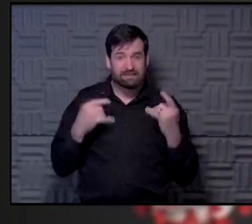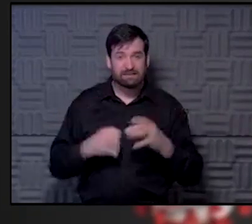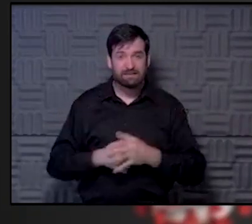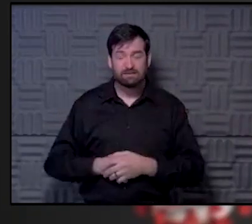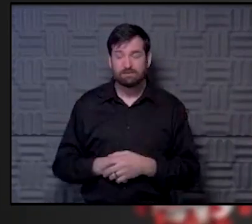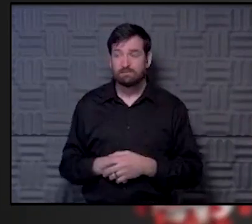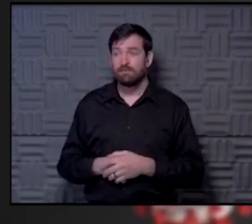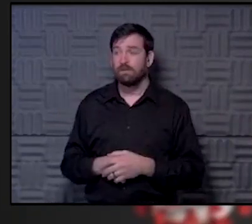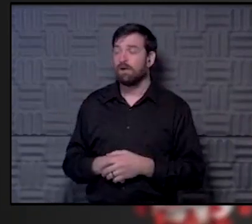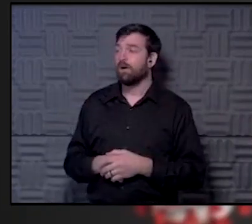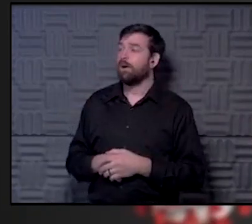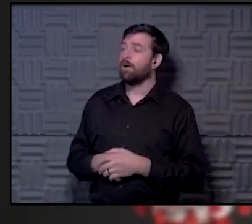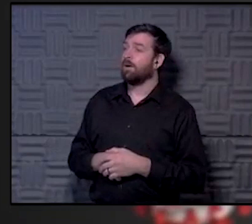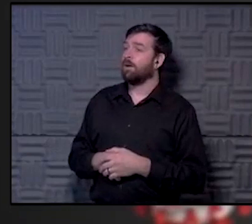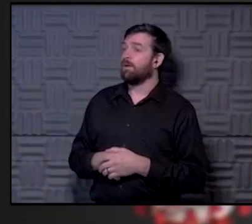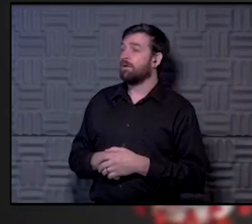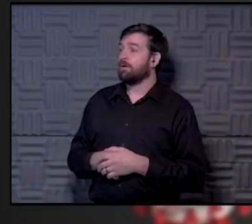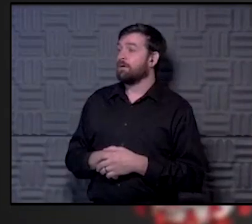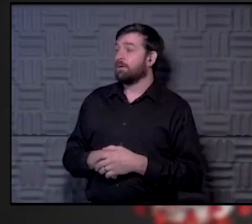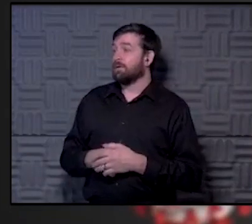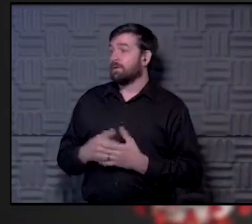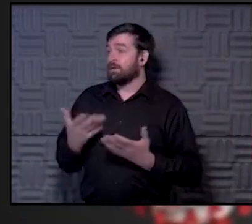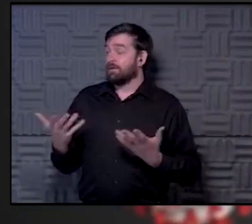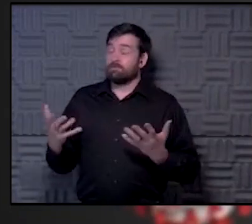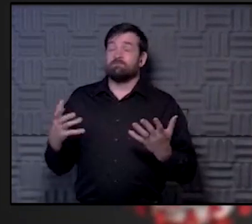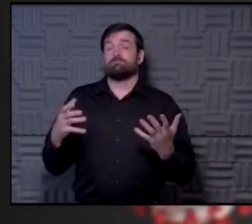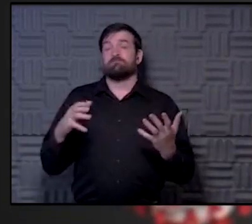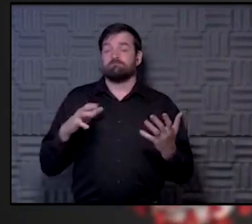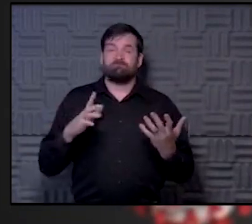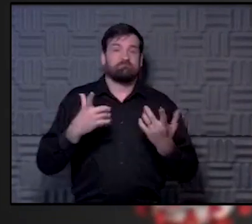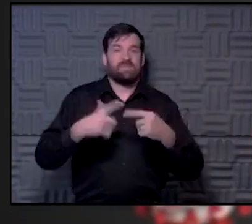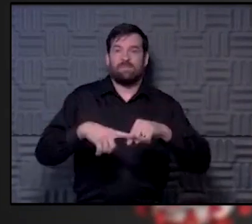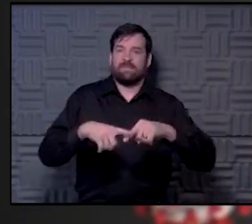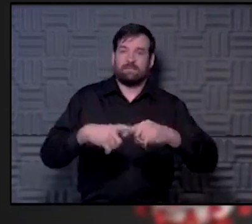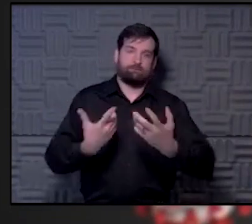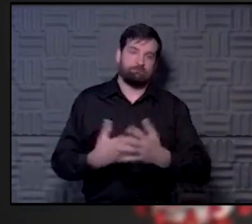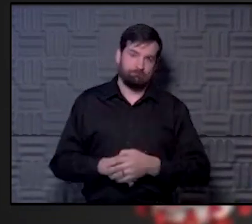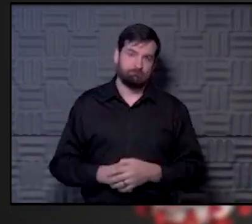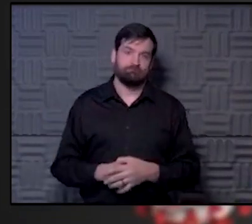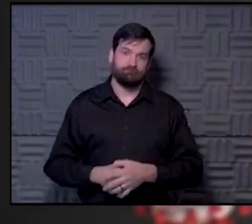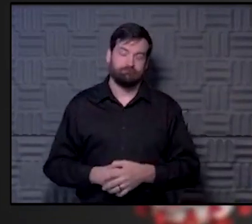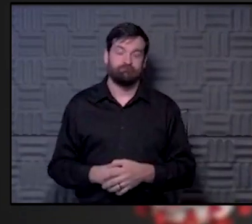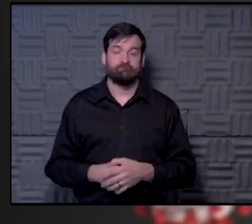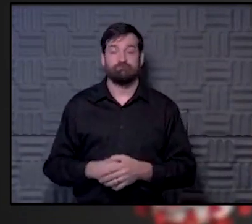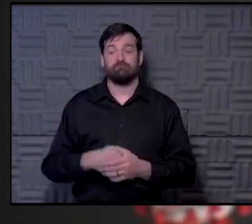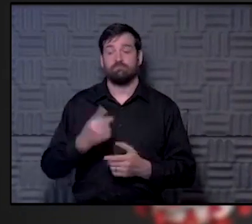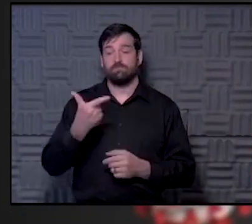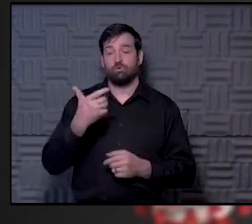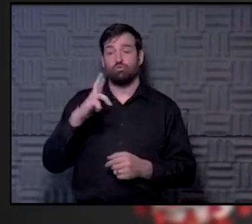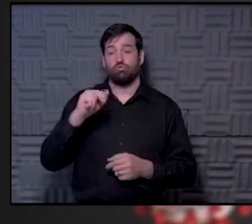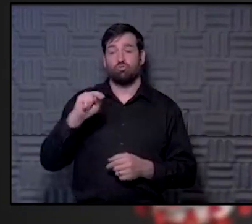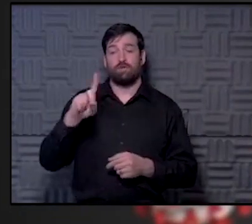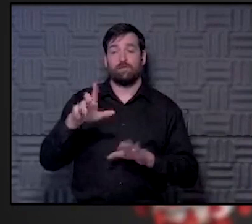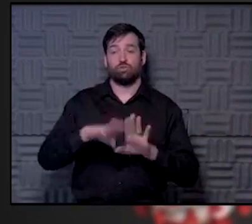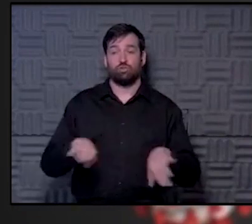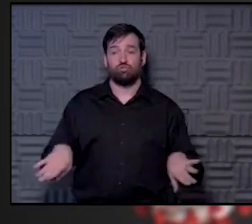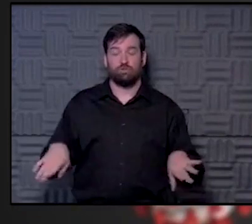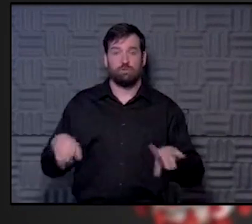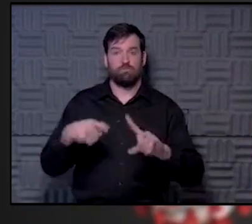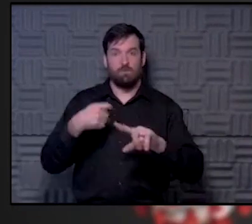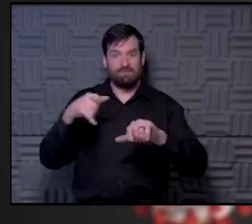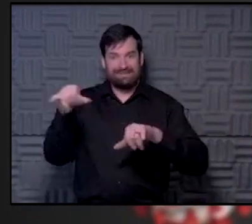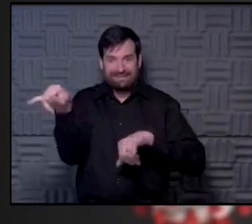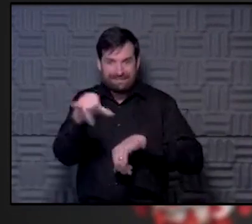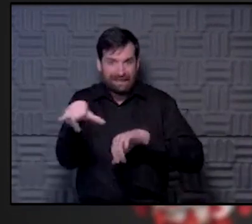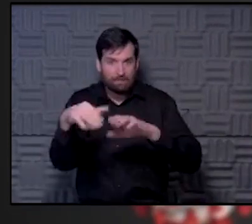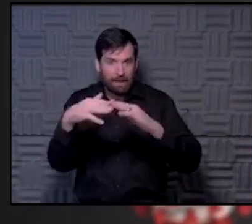Well, CDC guidance. so I guess it depends answer. If the grandchildren are all from the same